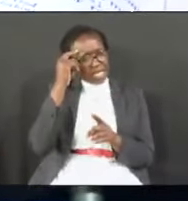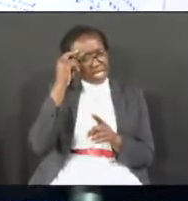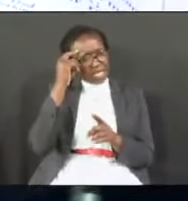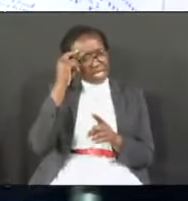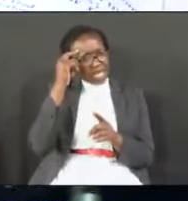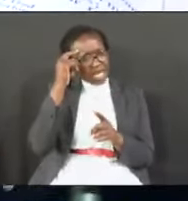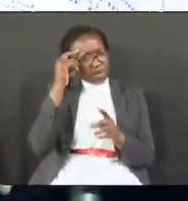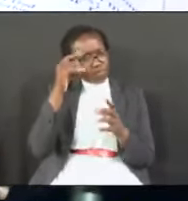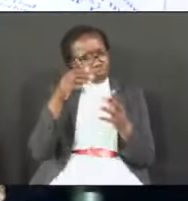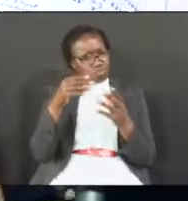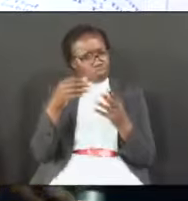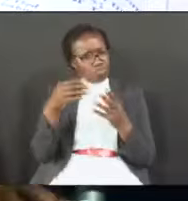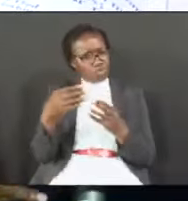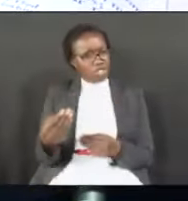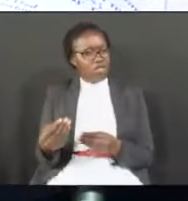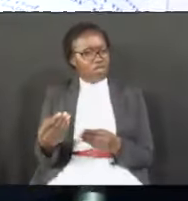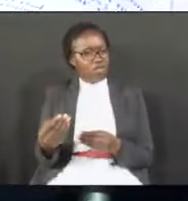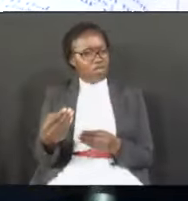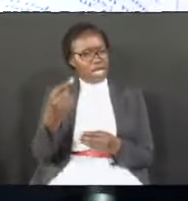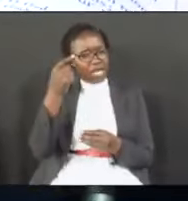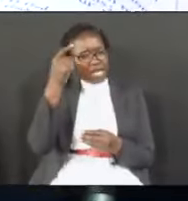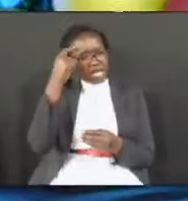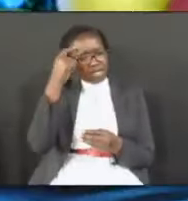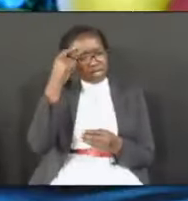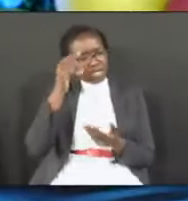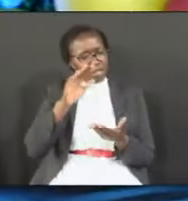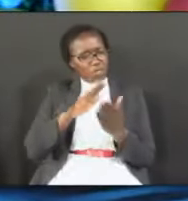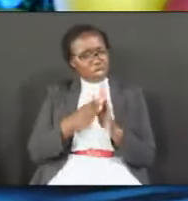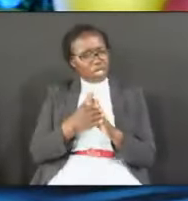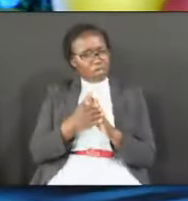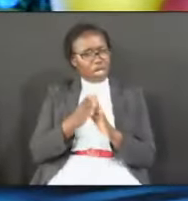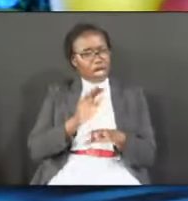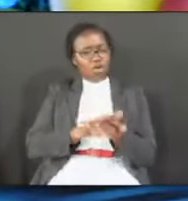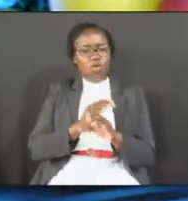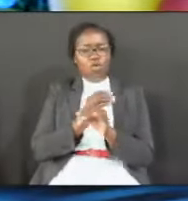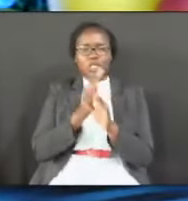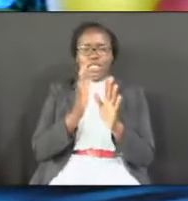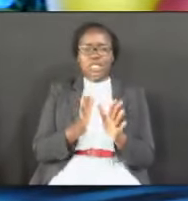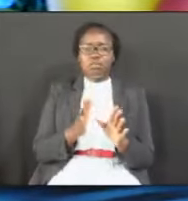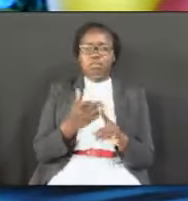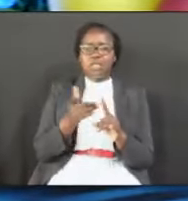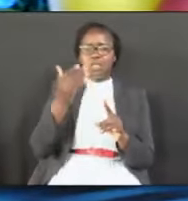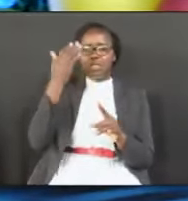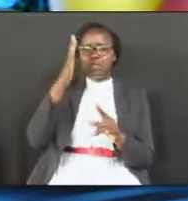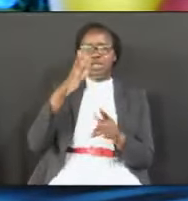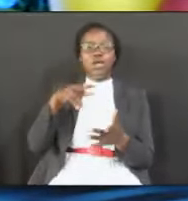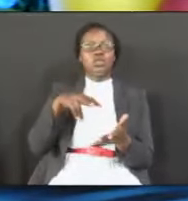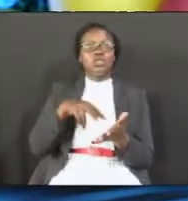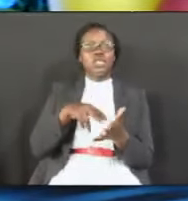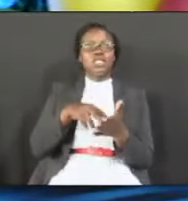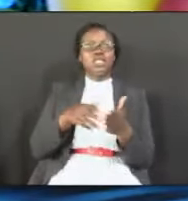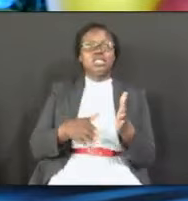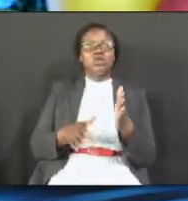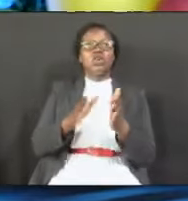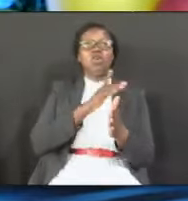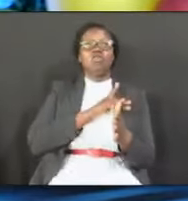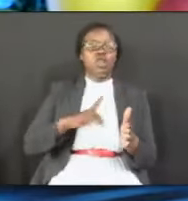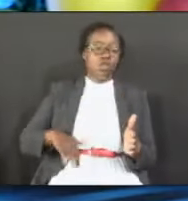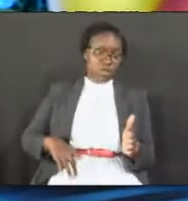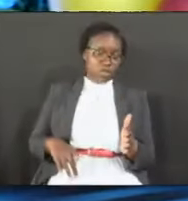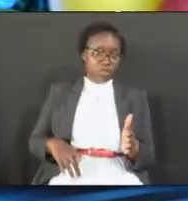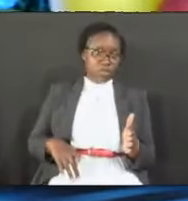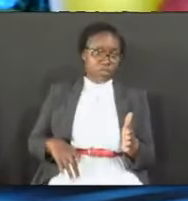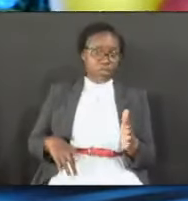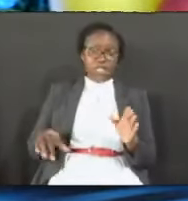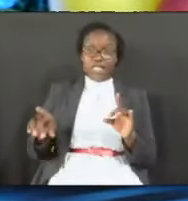father. I thought I was being a good Christian. But I did not know that I was standing in the way of the Lord. Did